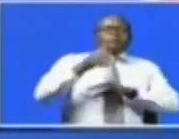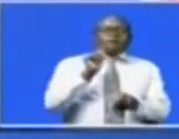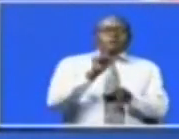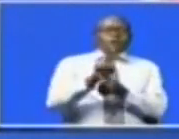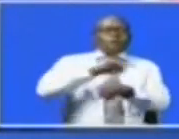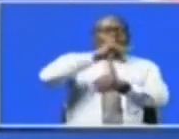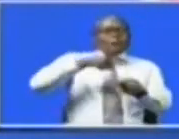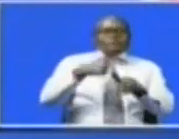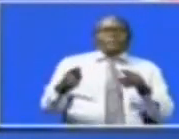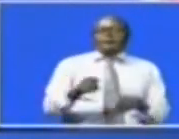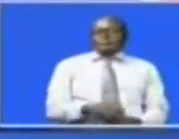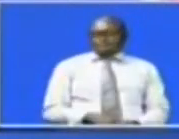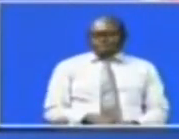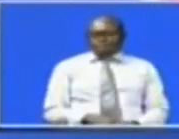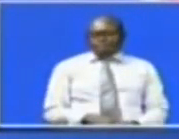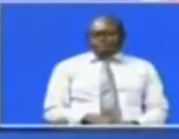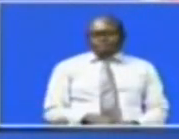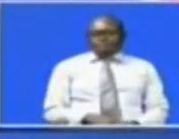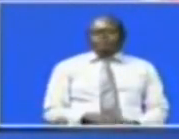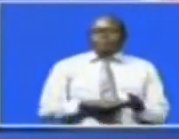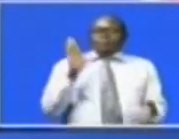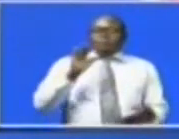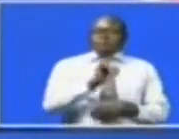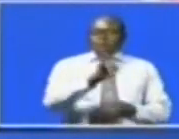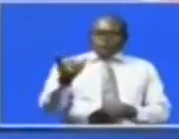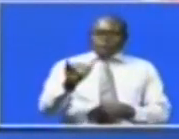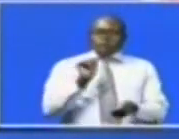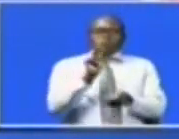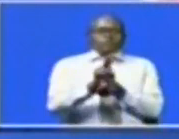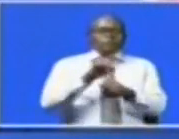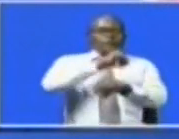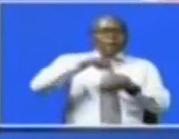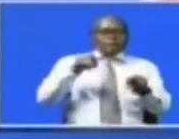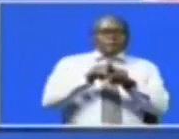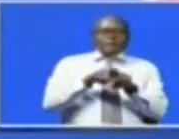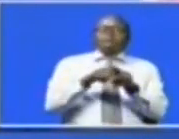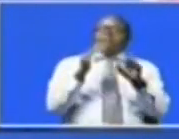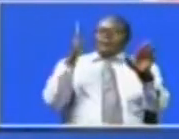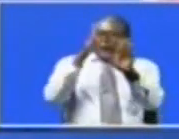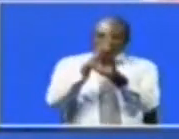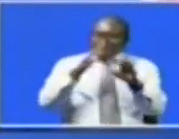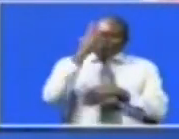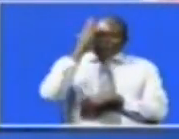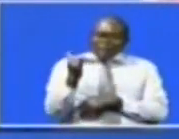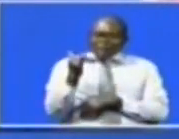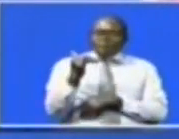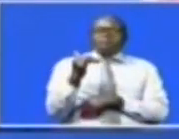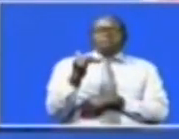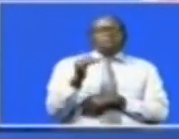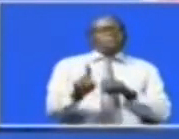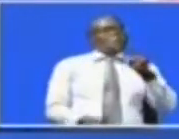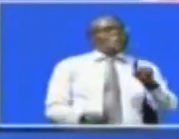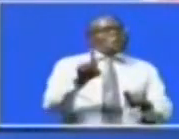hours. But the fact is that most of those 12 hours, they were also running away and hiding because the heat was too